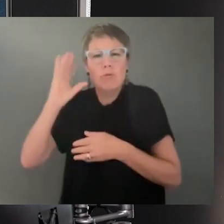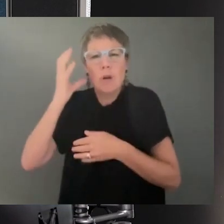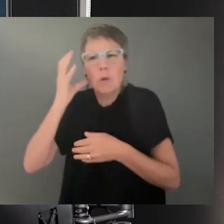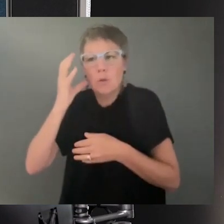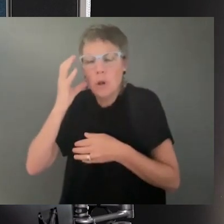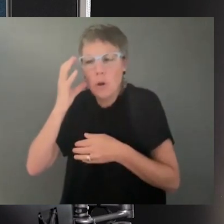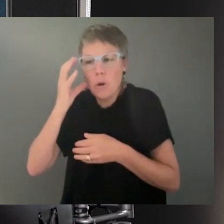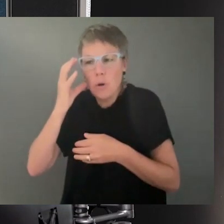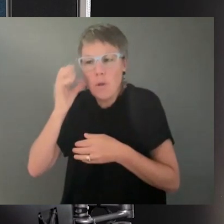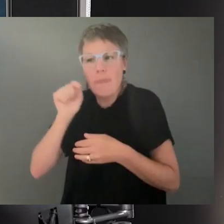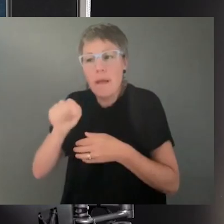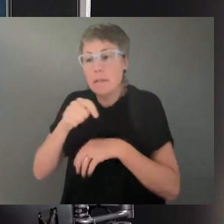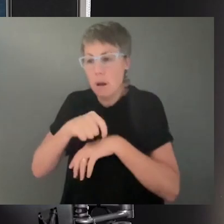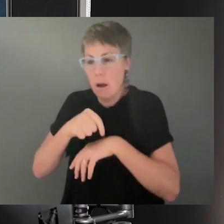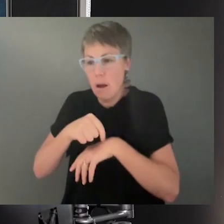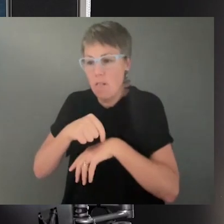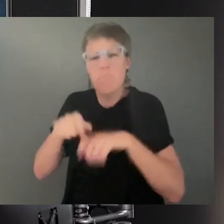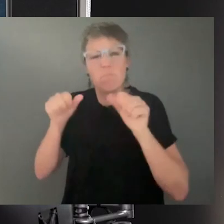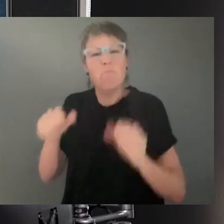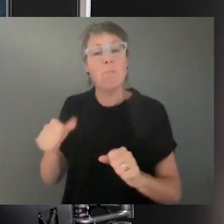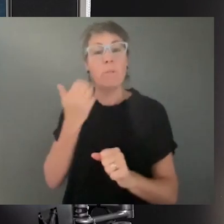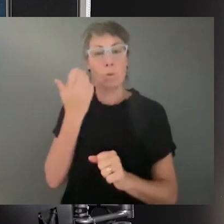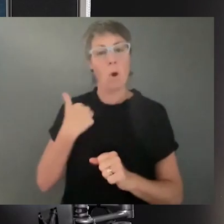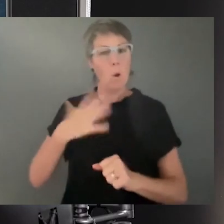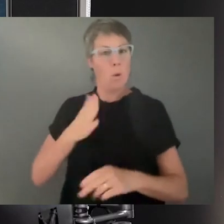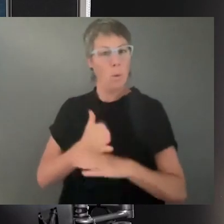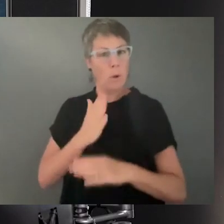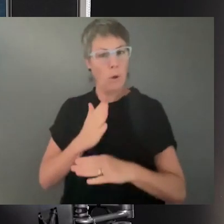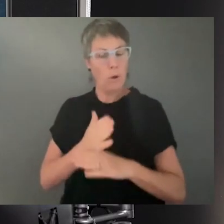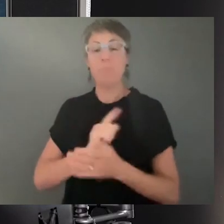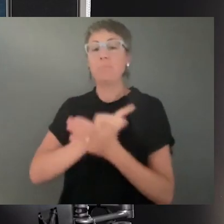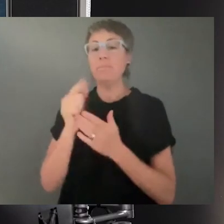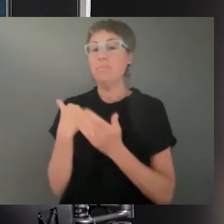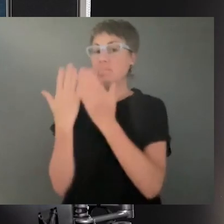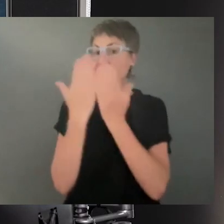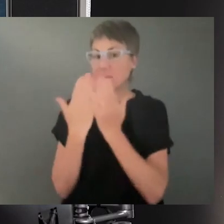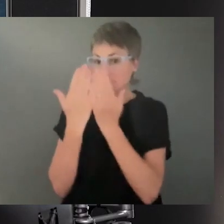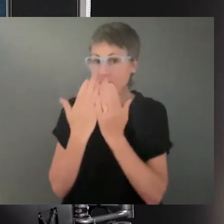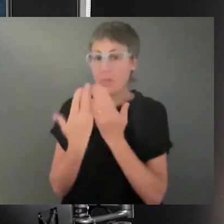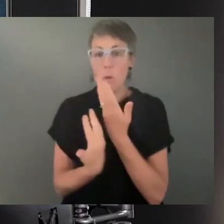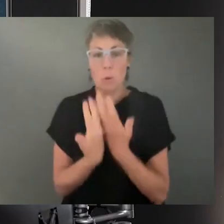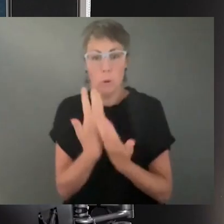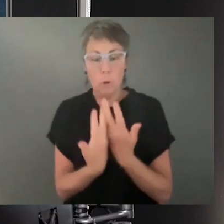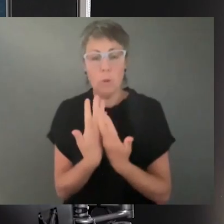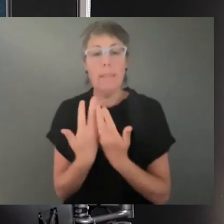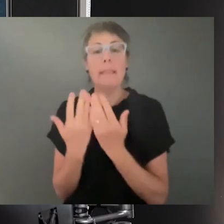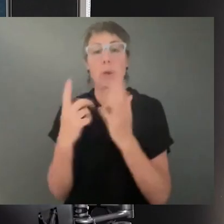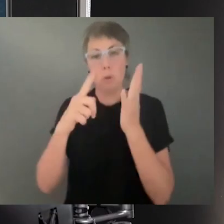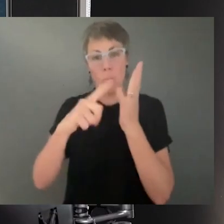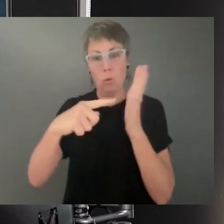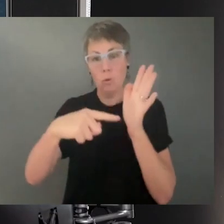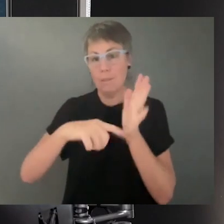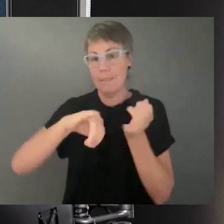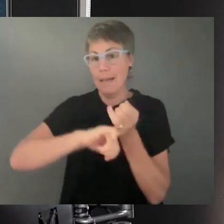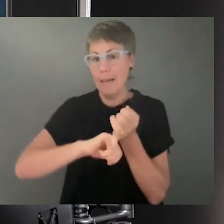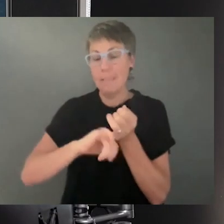such a young age really reaffirmed that it was something I wanted to do. And then I studied hard. I got into a journalism degree at